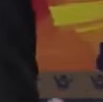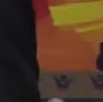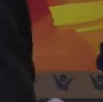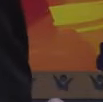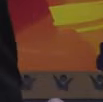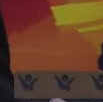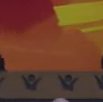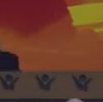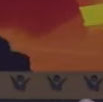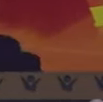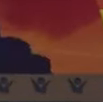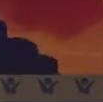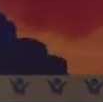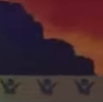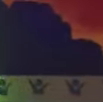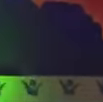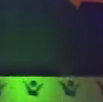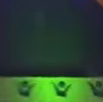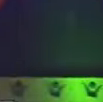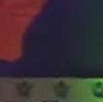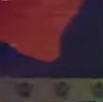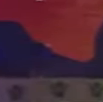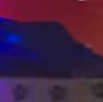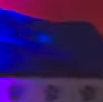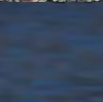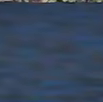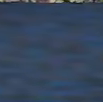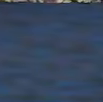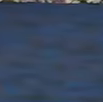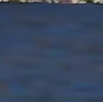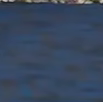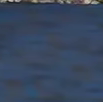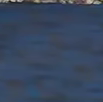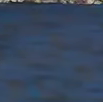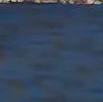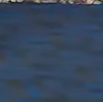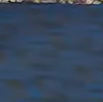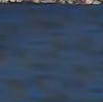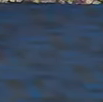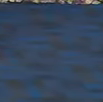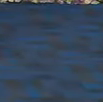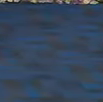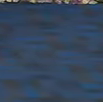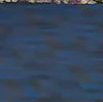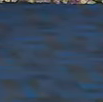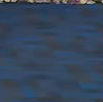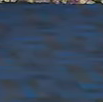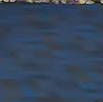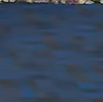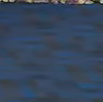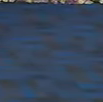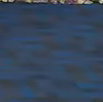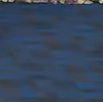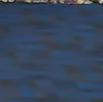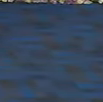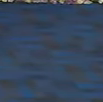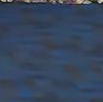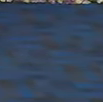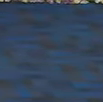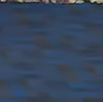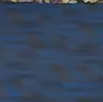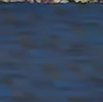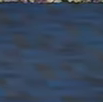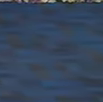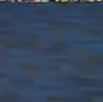Christians. Christians wouldn't do it. But everybody in the Roman society had to come into this marketplace that you're looking at on the screen, and they had to